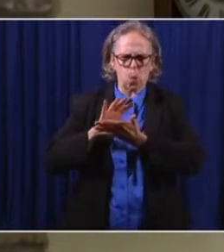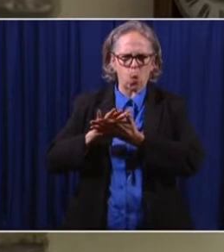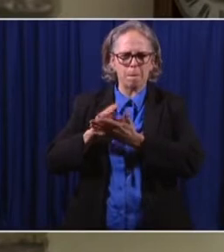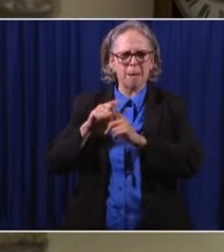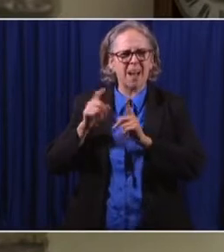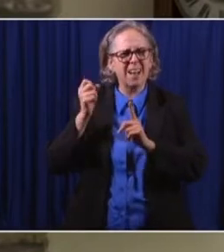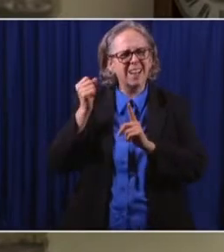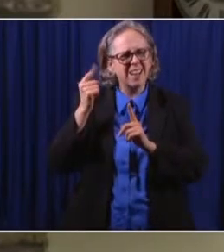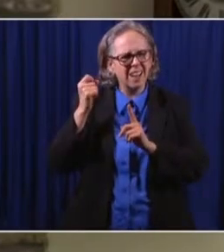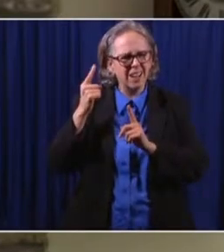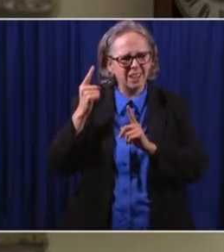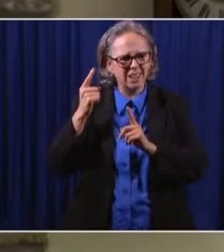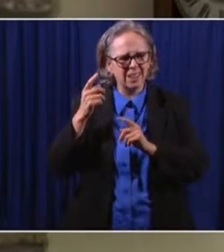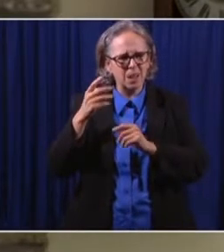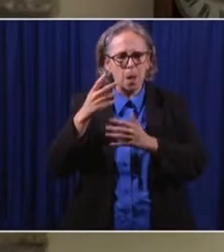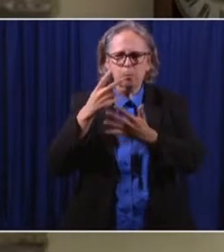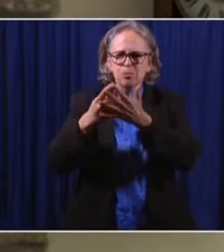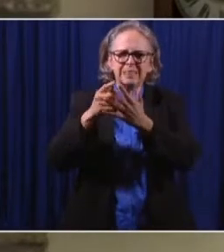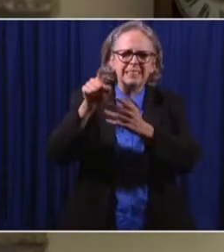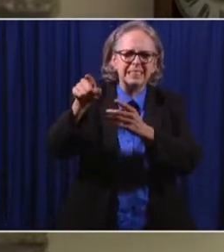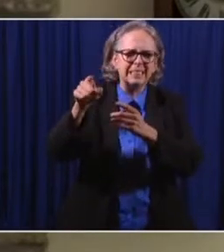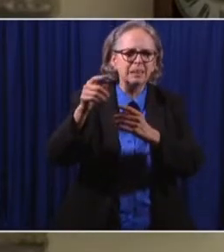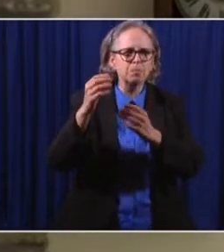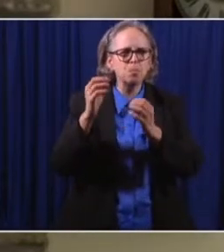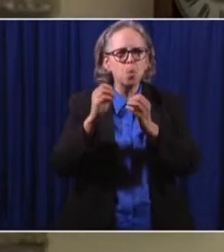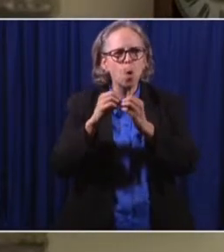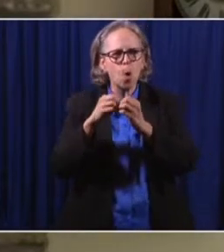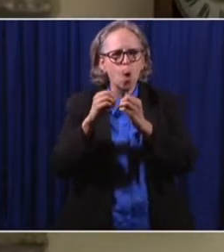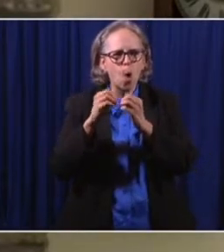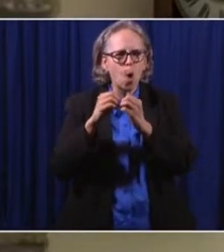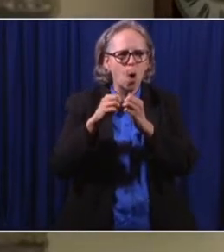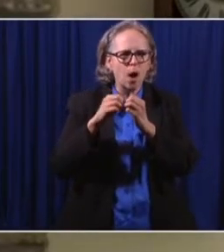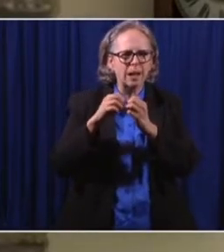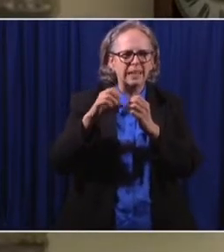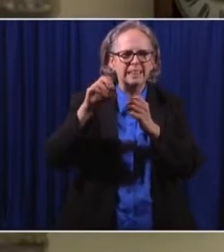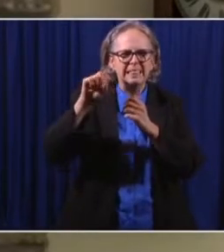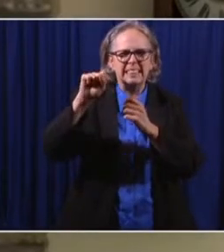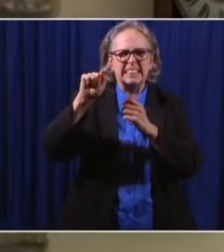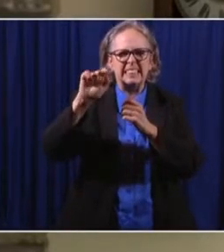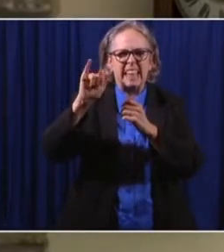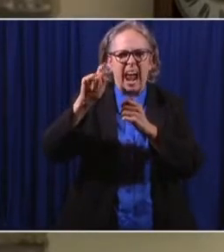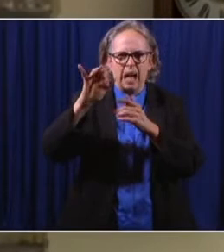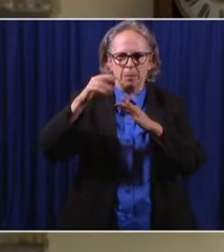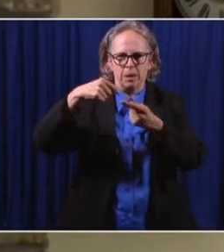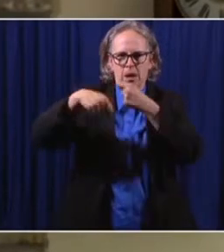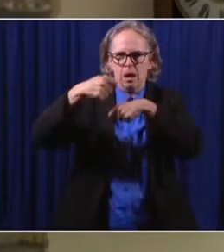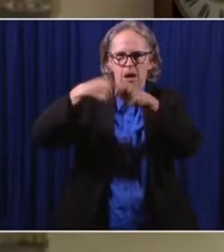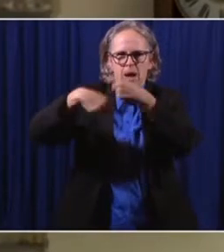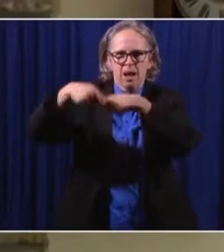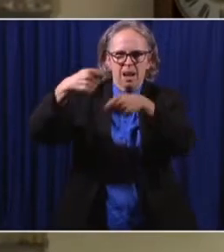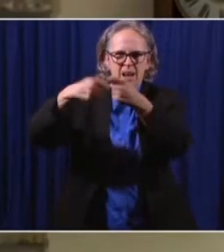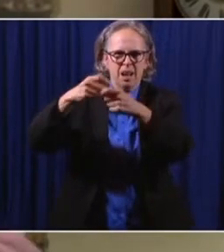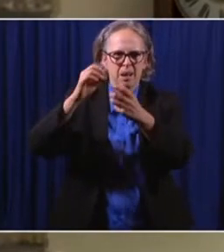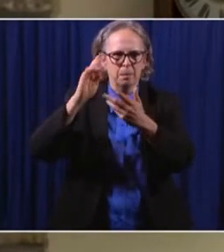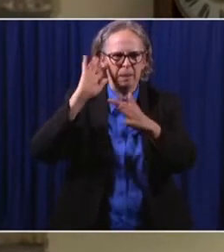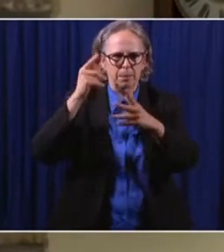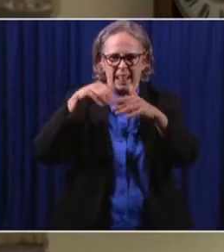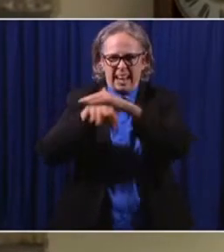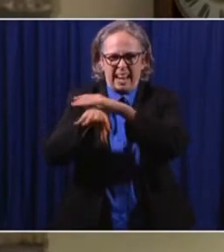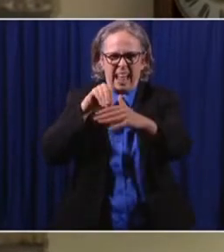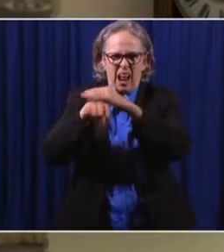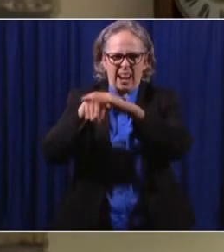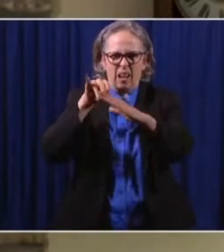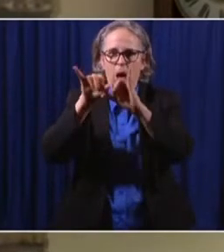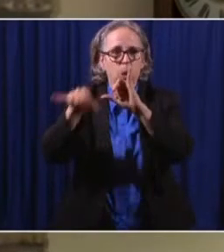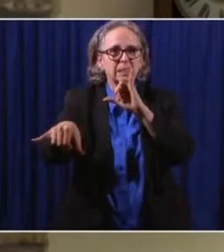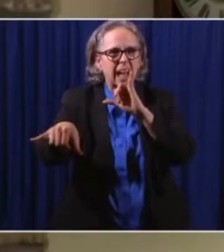population. Not static, they come in and out, but it's because they're released. But most of the people are there and not mingling into that